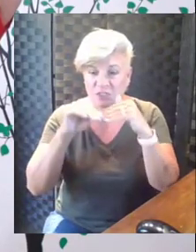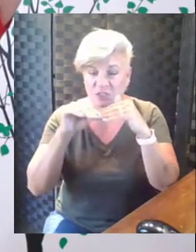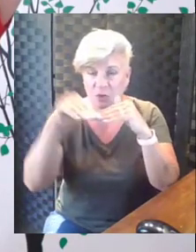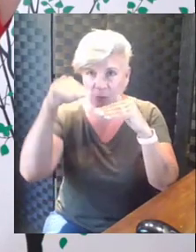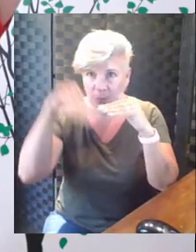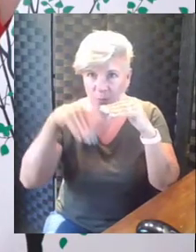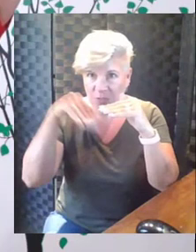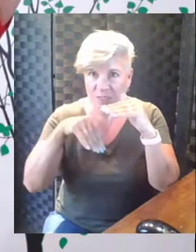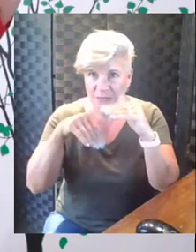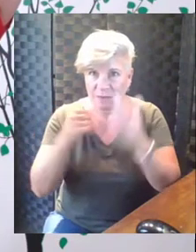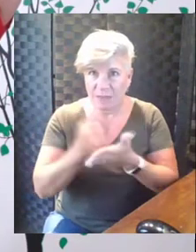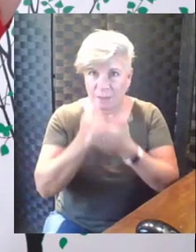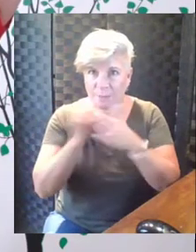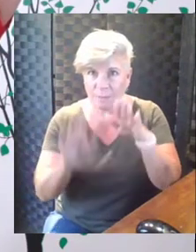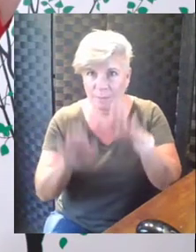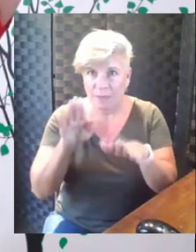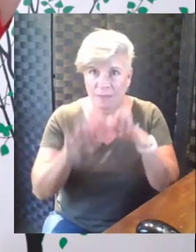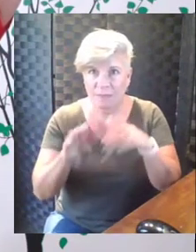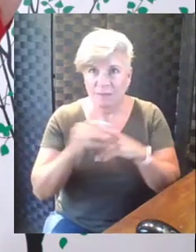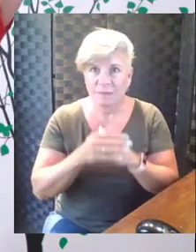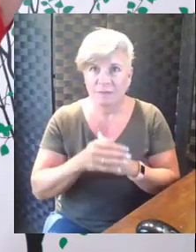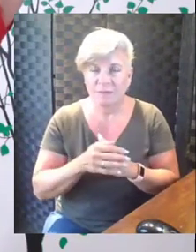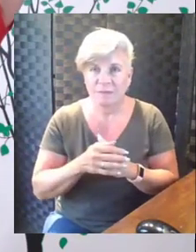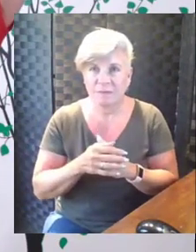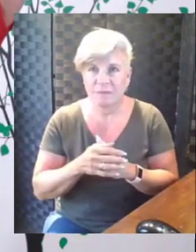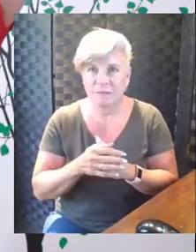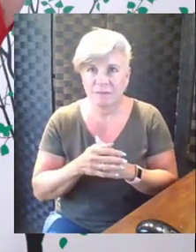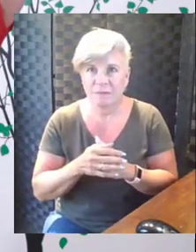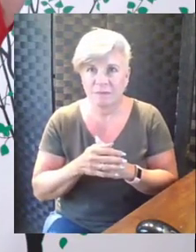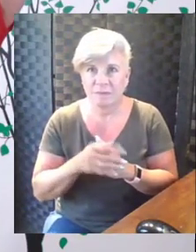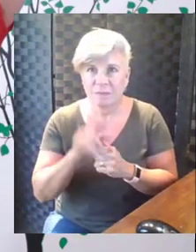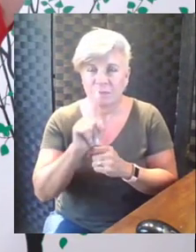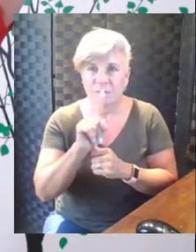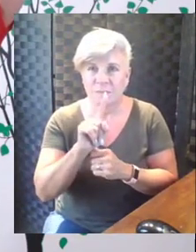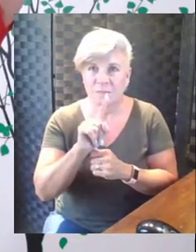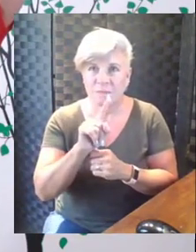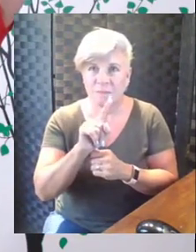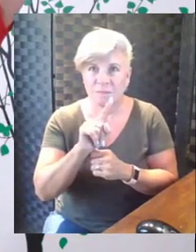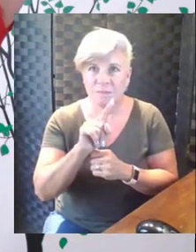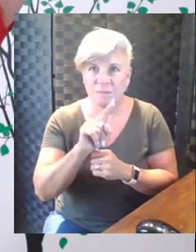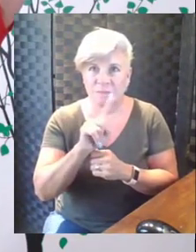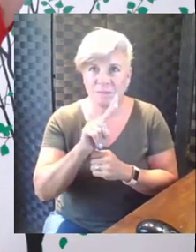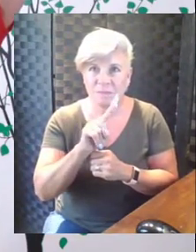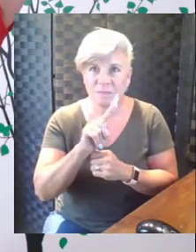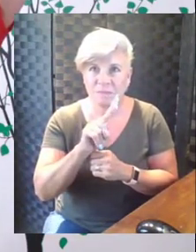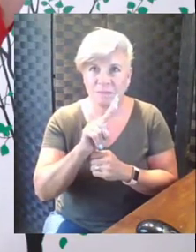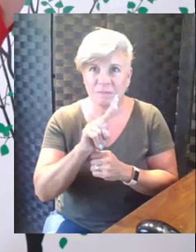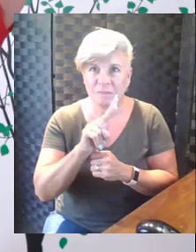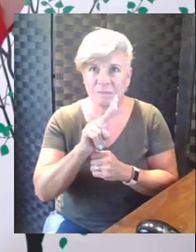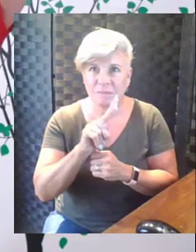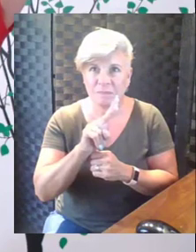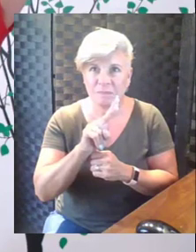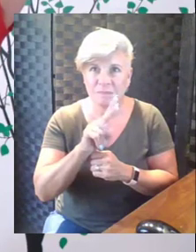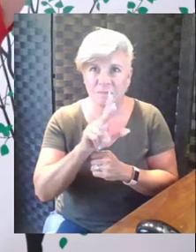ground, and that'll help you stay sturdy. 1, 2,